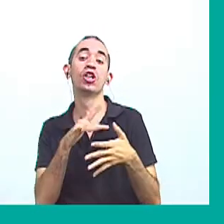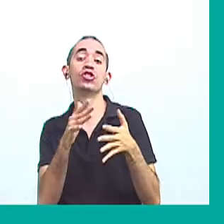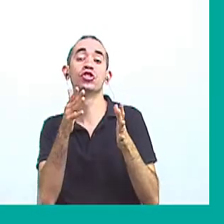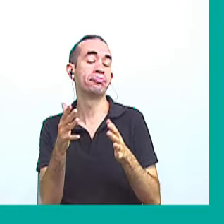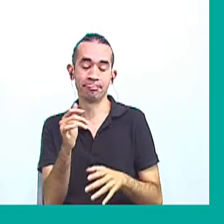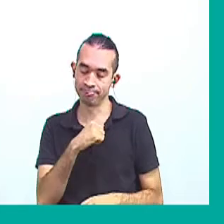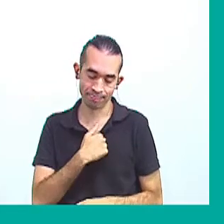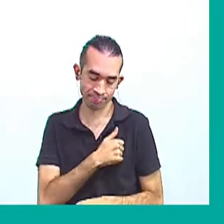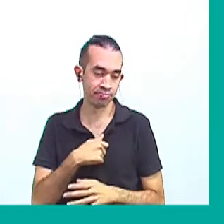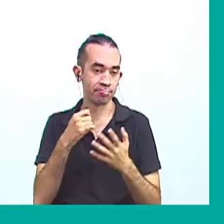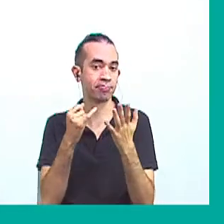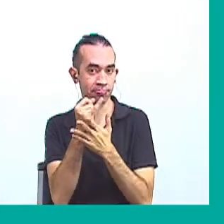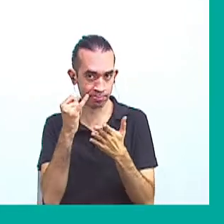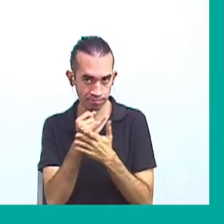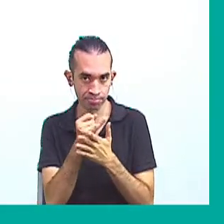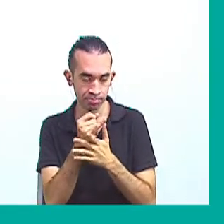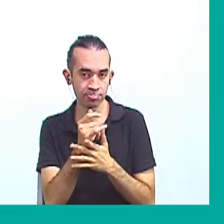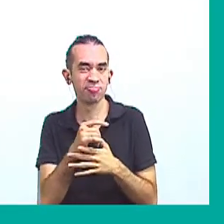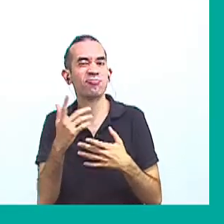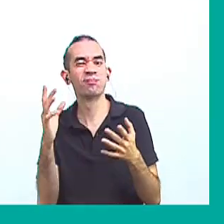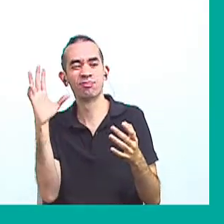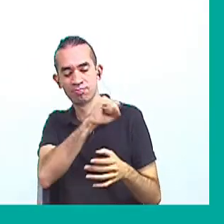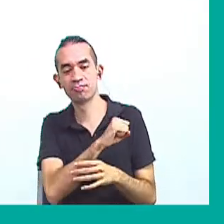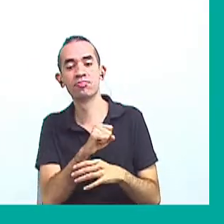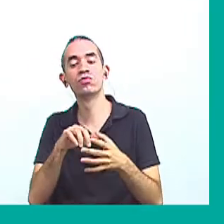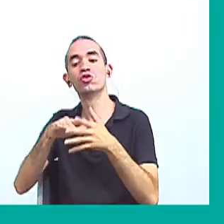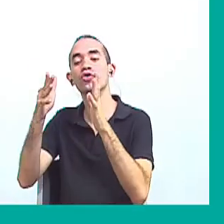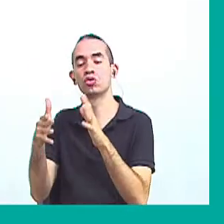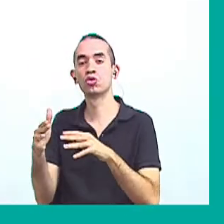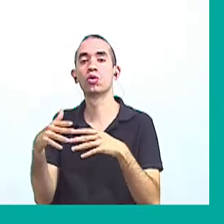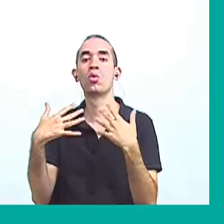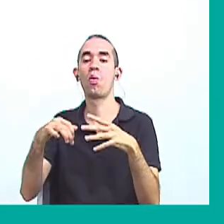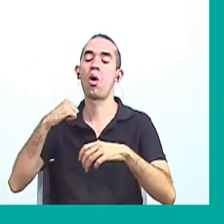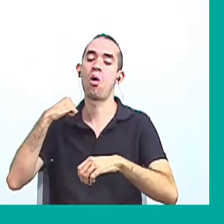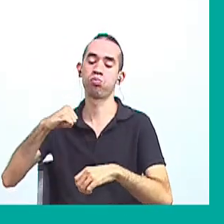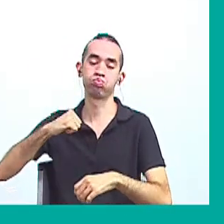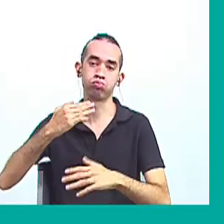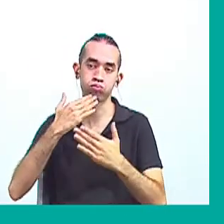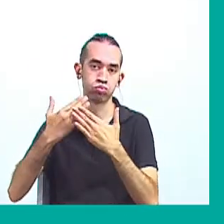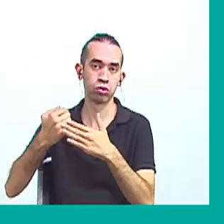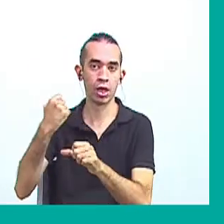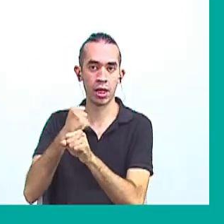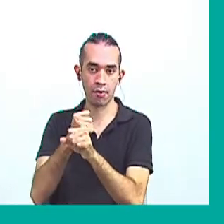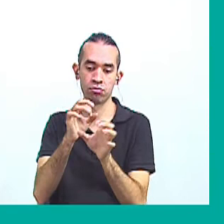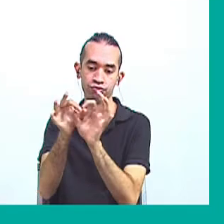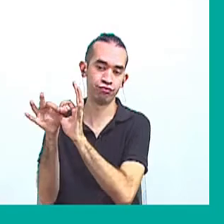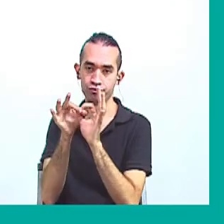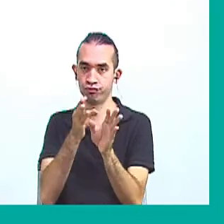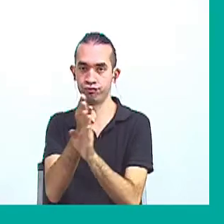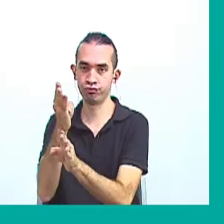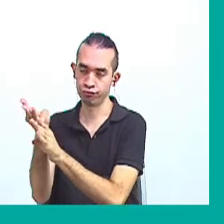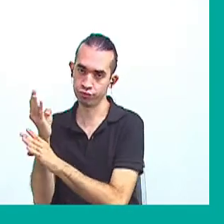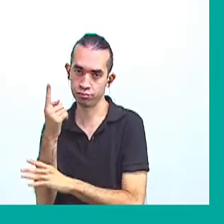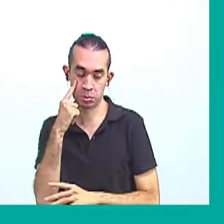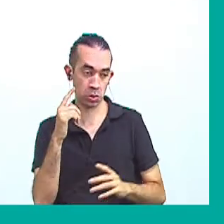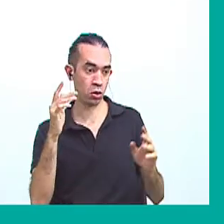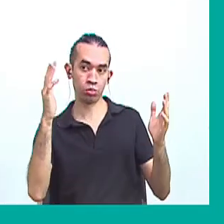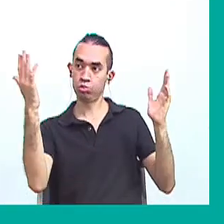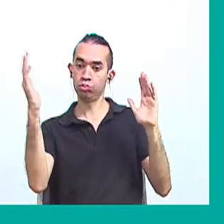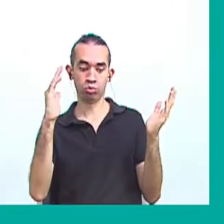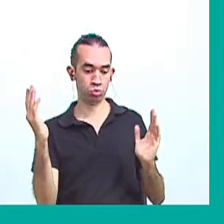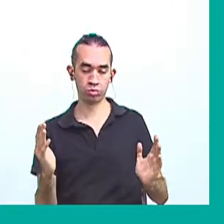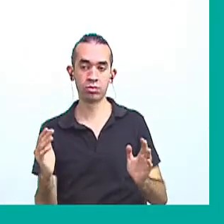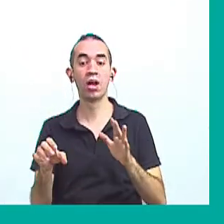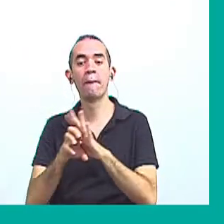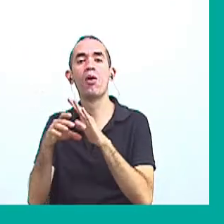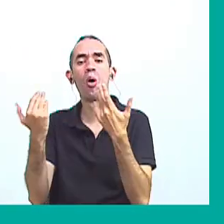student performance increases with interdisciplinary learning. Those are the pros. Again, if I want to